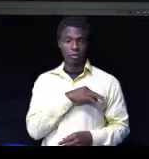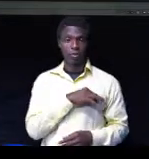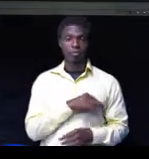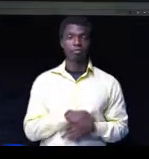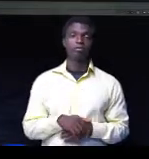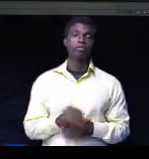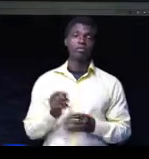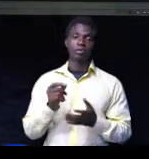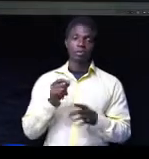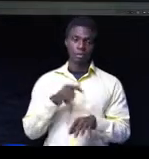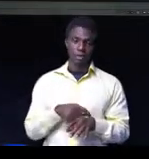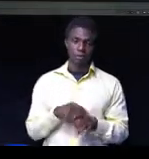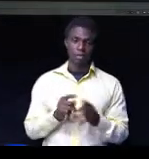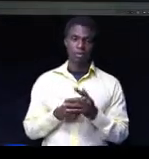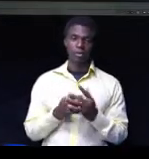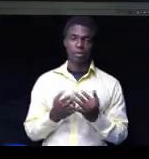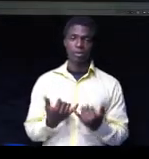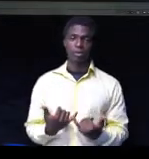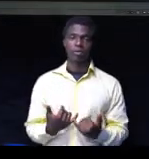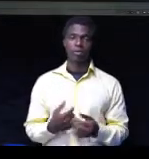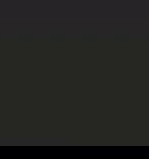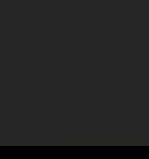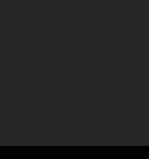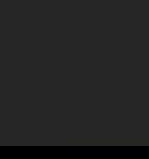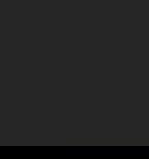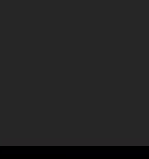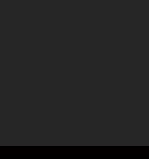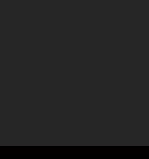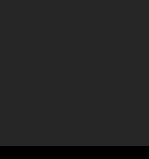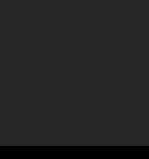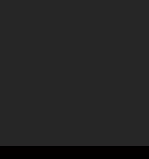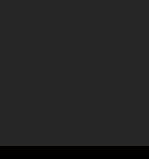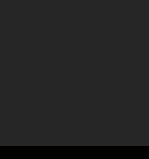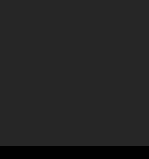of judo. Your time starts now.